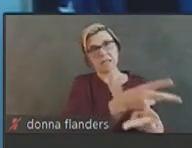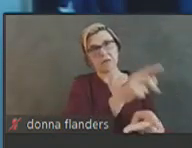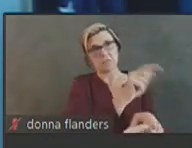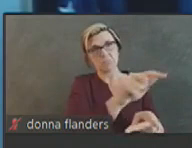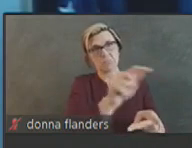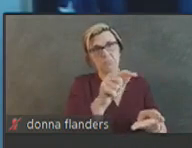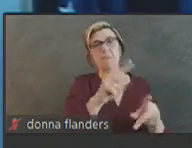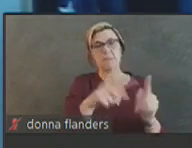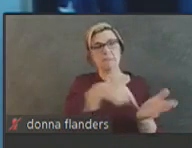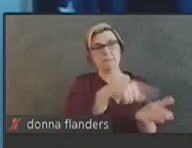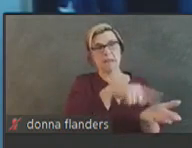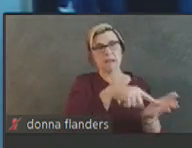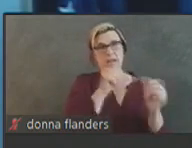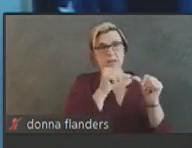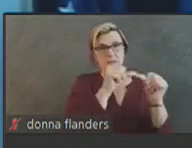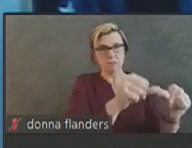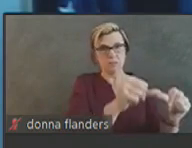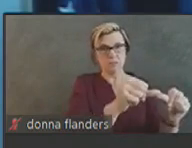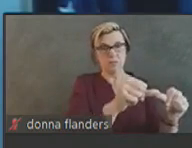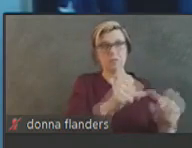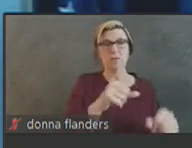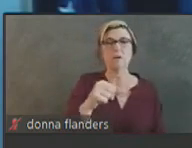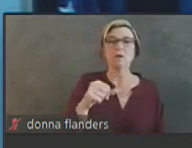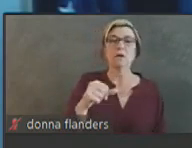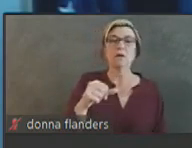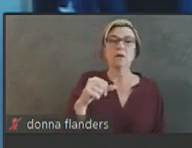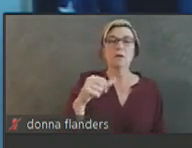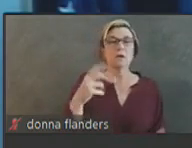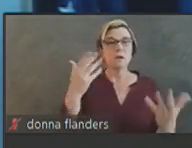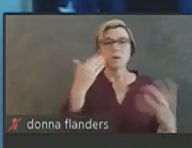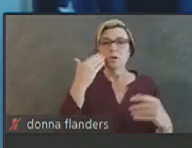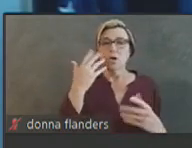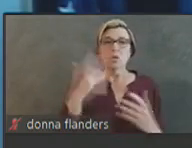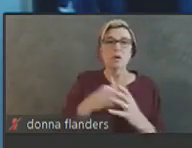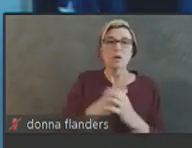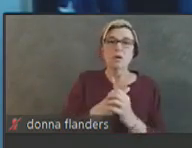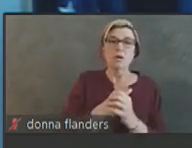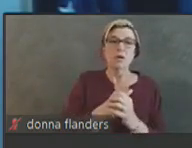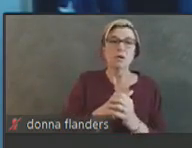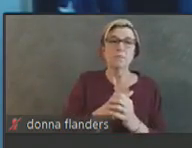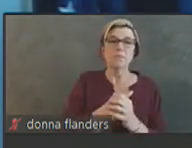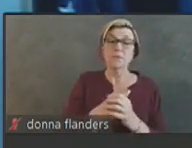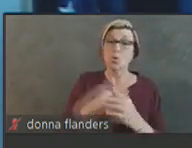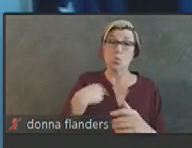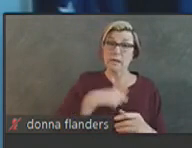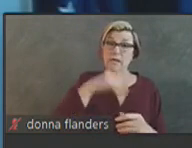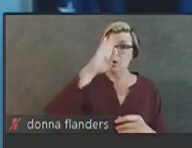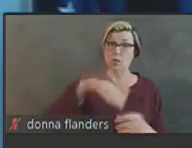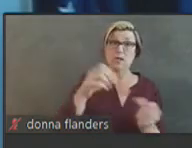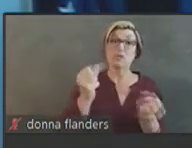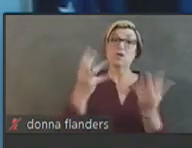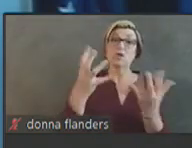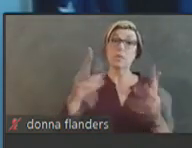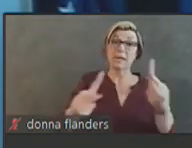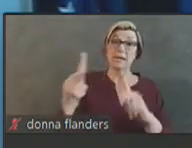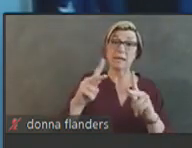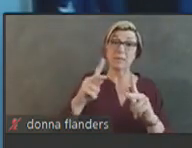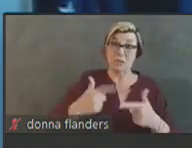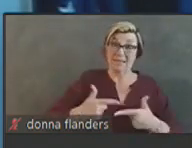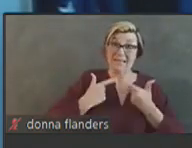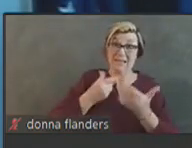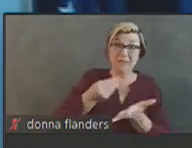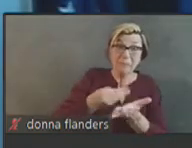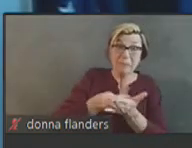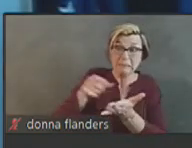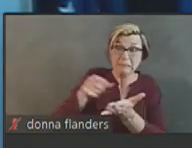but because of socioeconomic realities, they are forced to go to work. They are forced to present